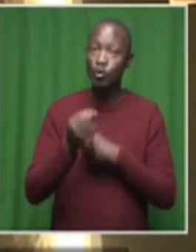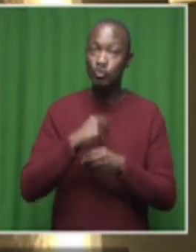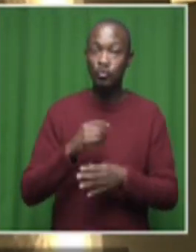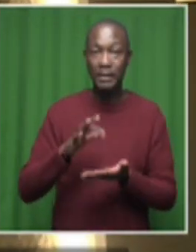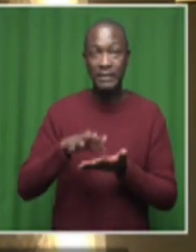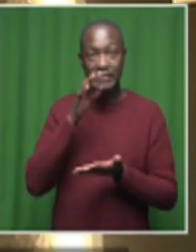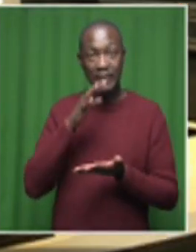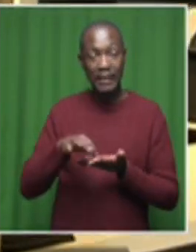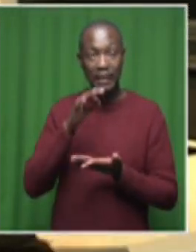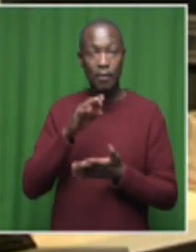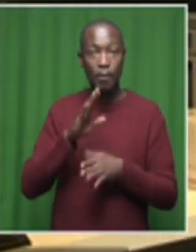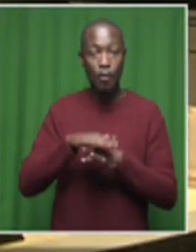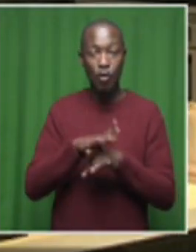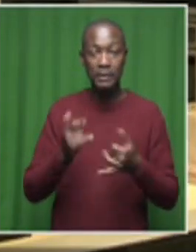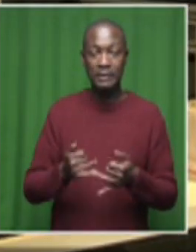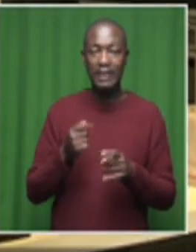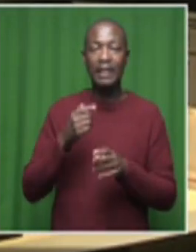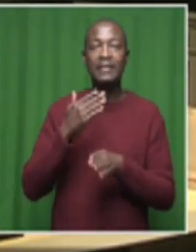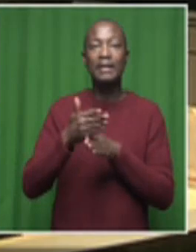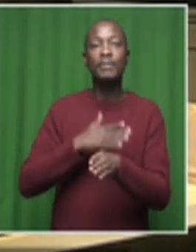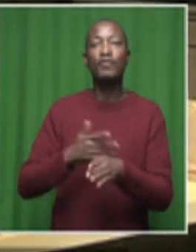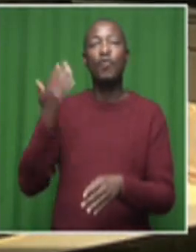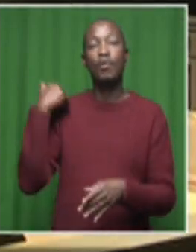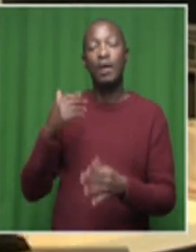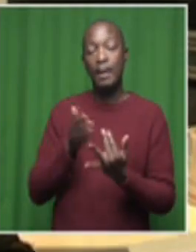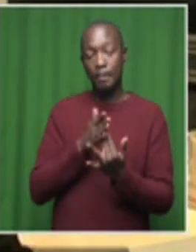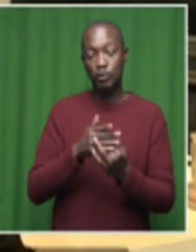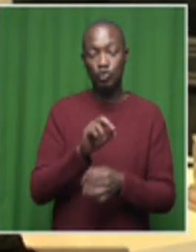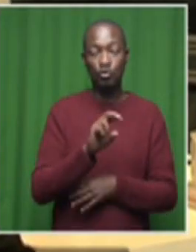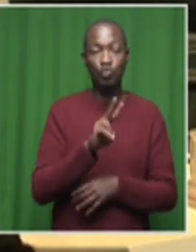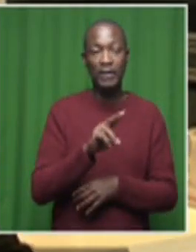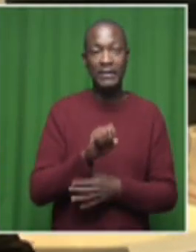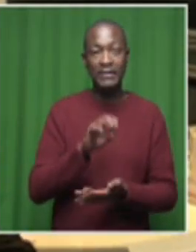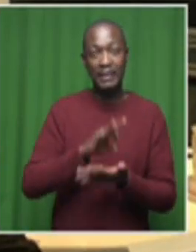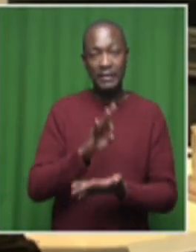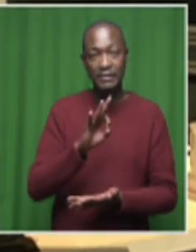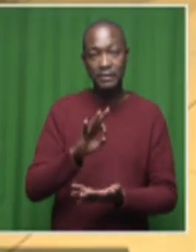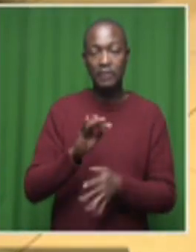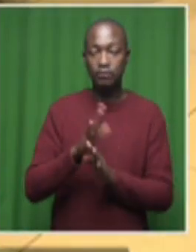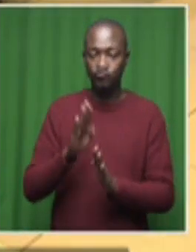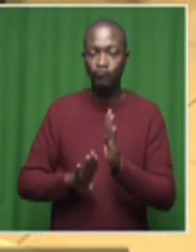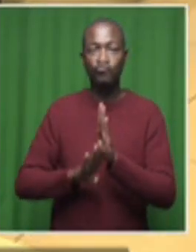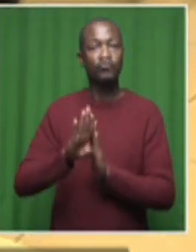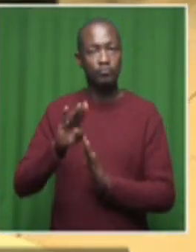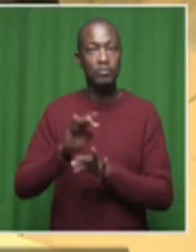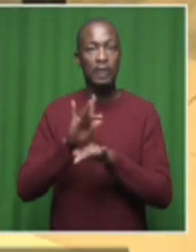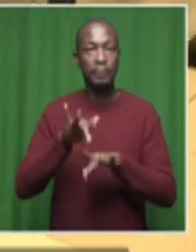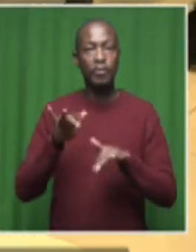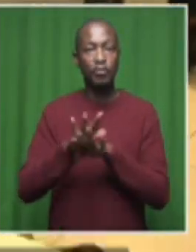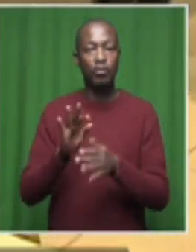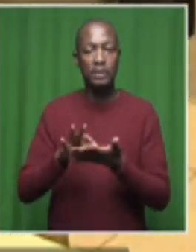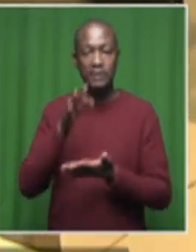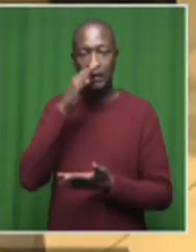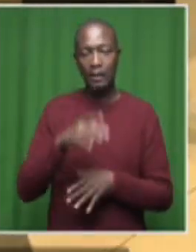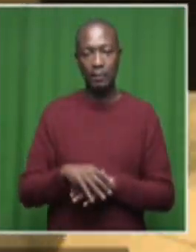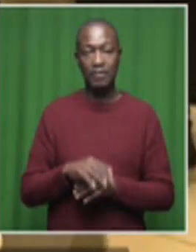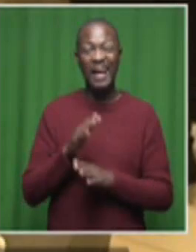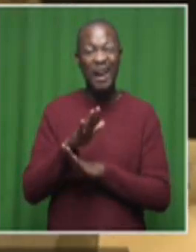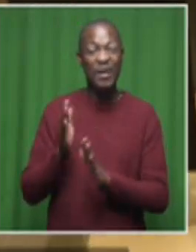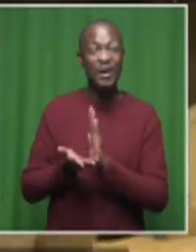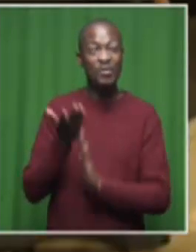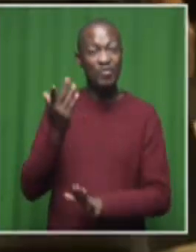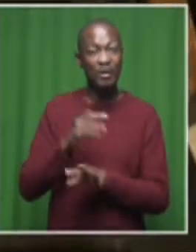than in the past. Between 2013 and 2023, there's been a notable increase in people snacking. The rise, as noted by